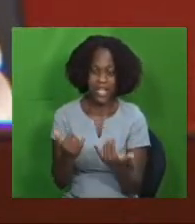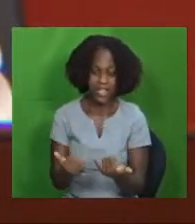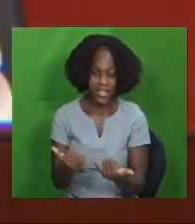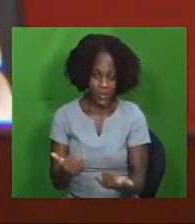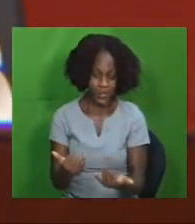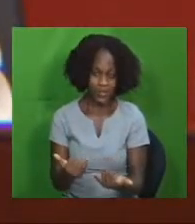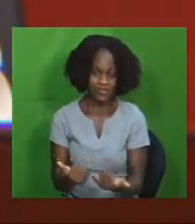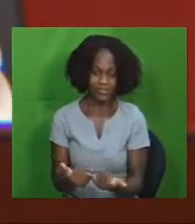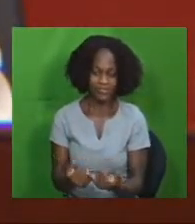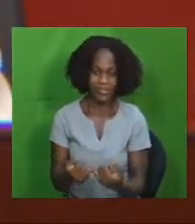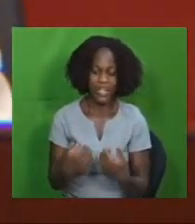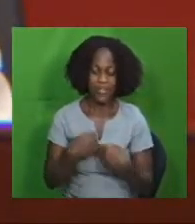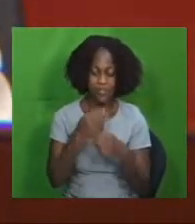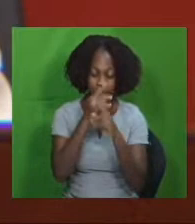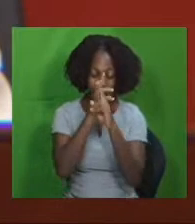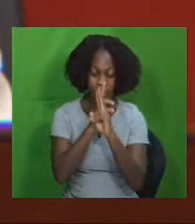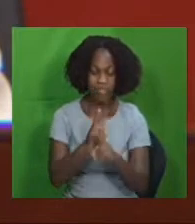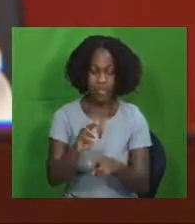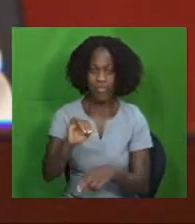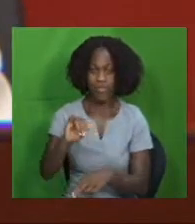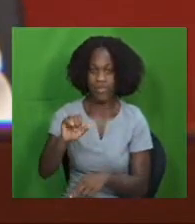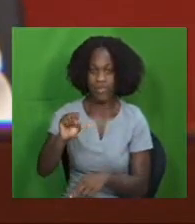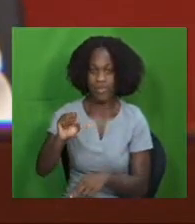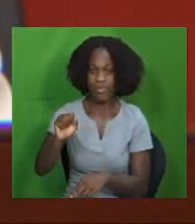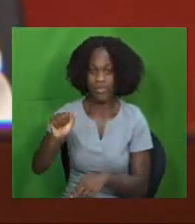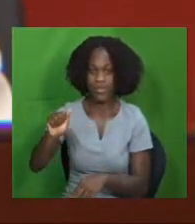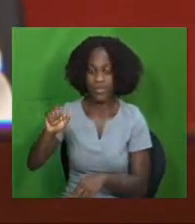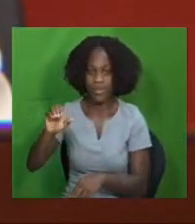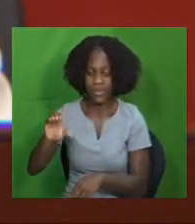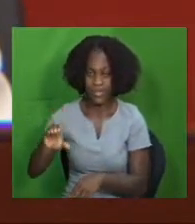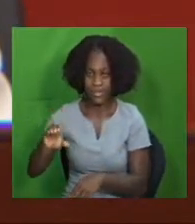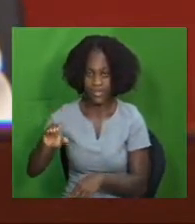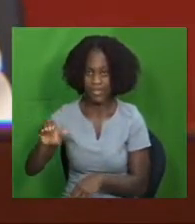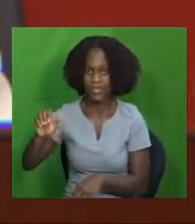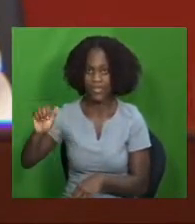of Honorable Isaac Adongo.